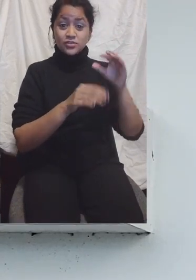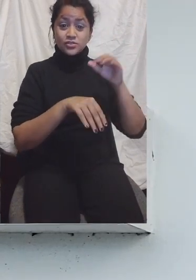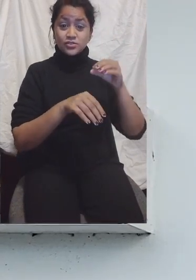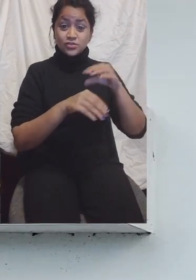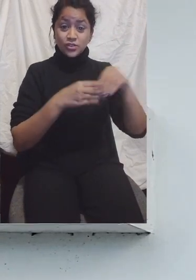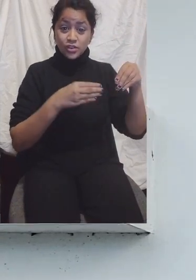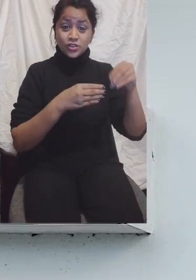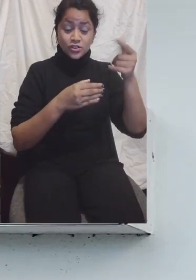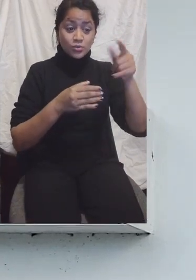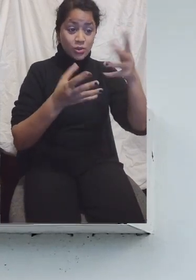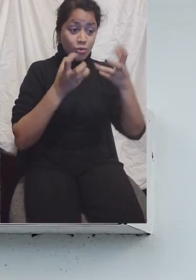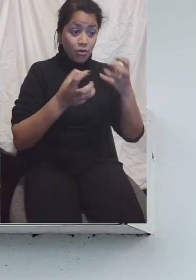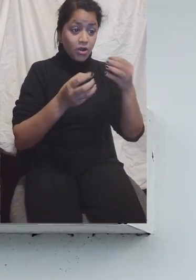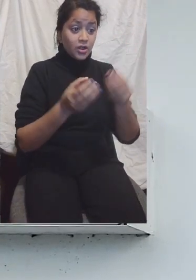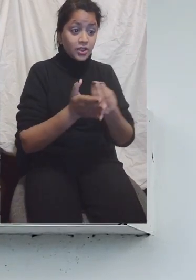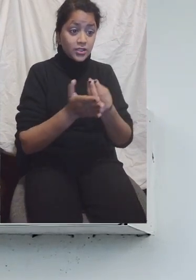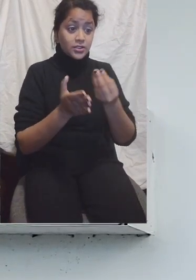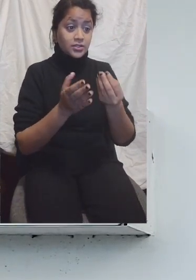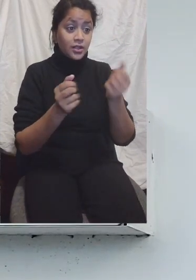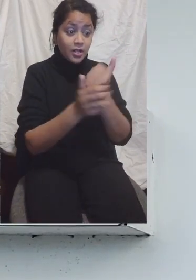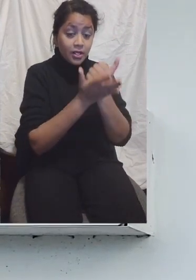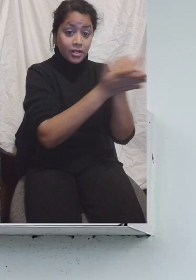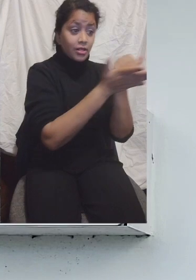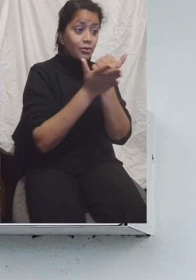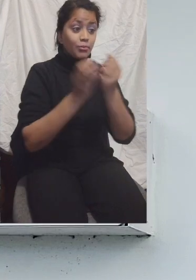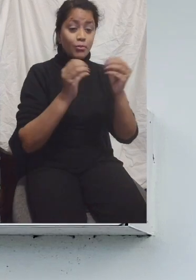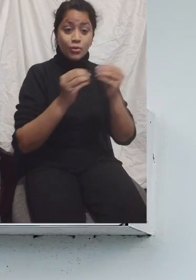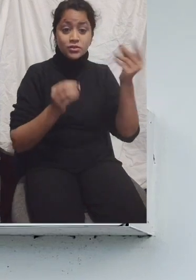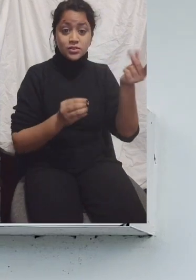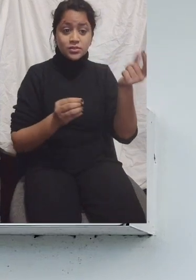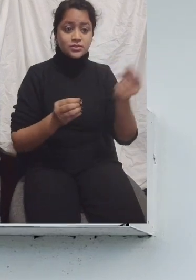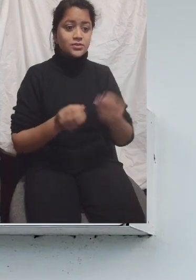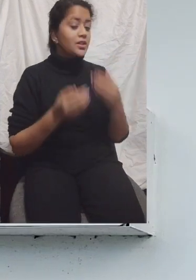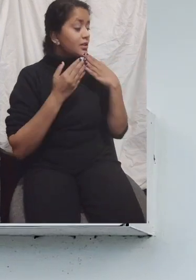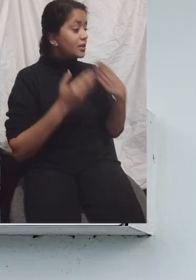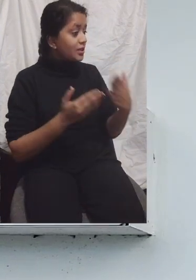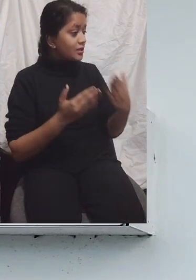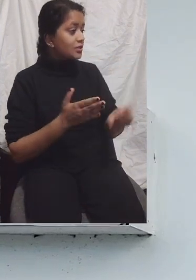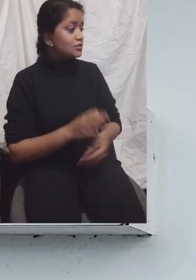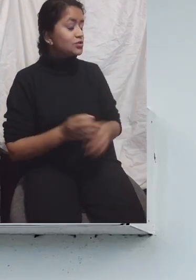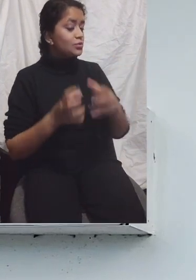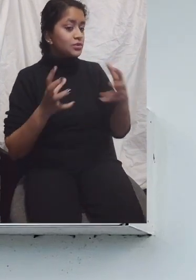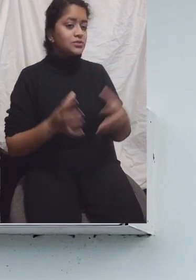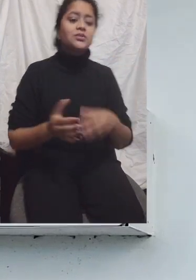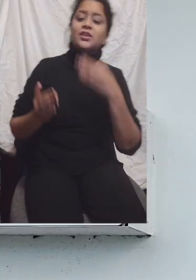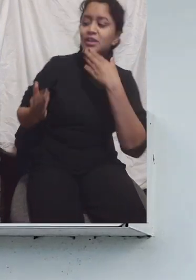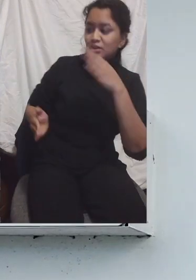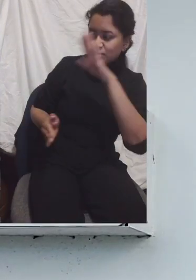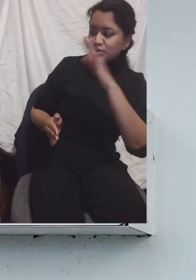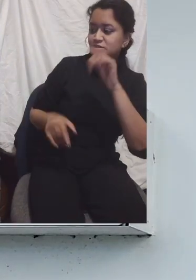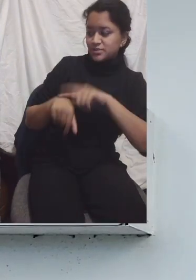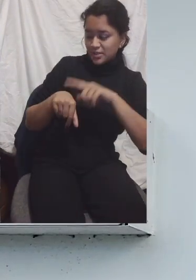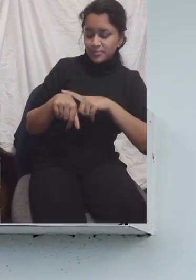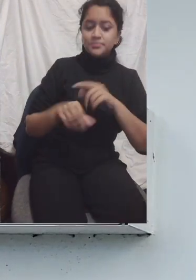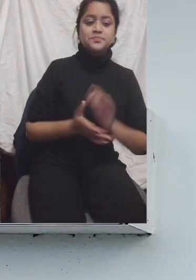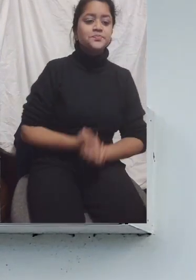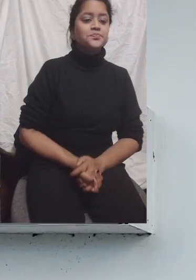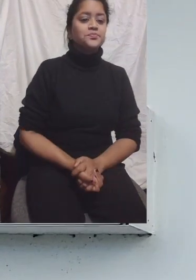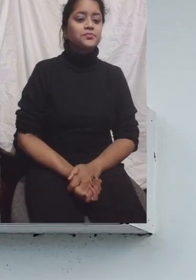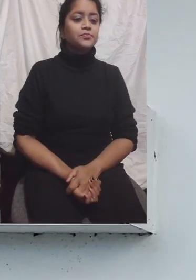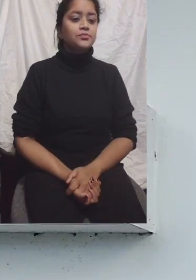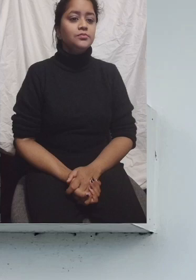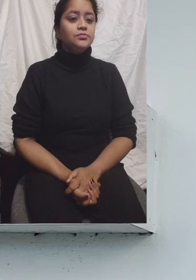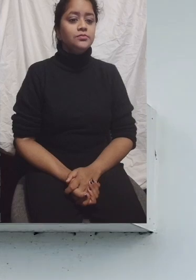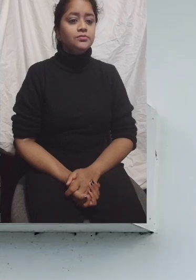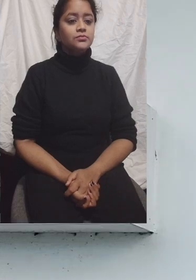million to donate, we've got a nice property near Northwood that we'd love to purchase. Then obviously we can help more dogs. Thank you so